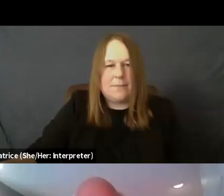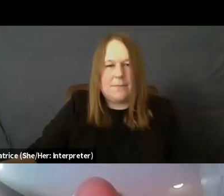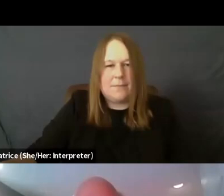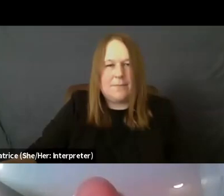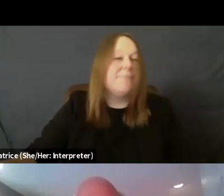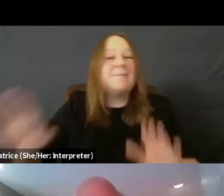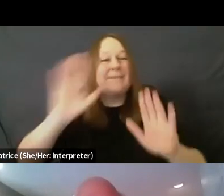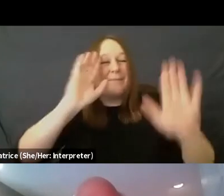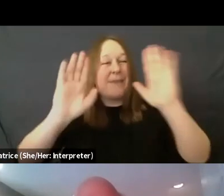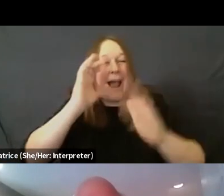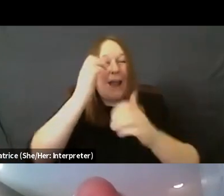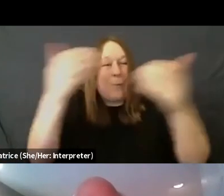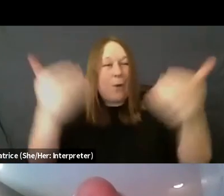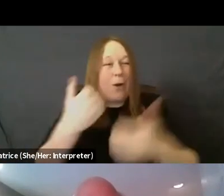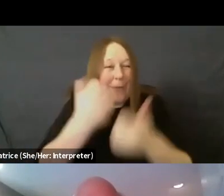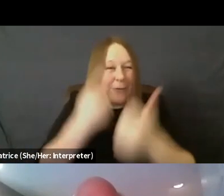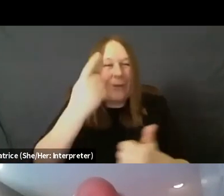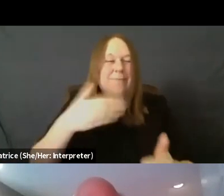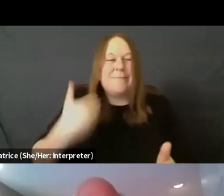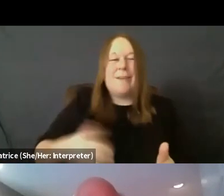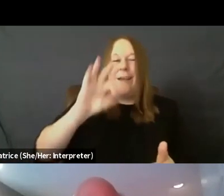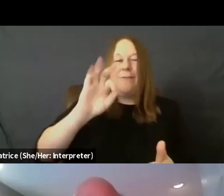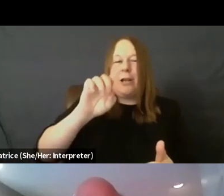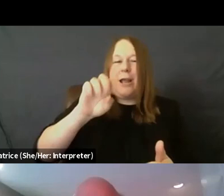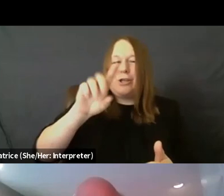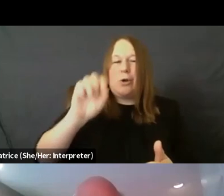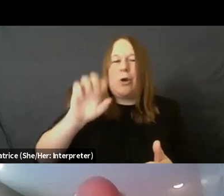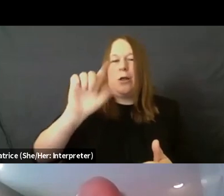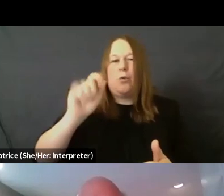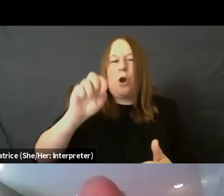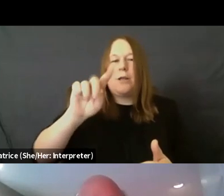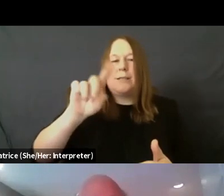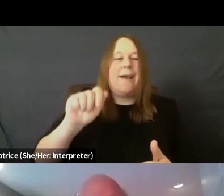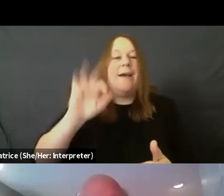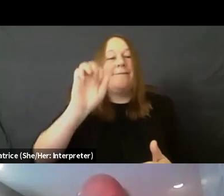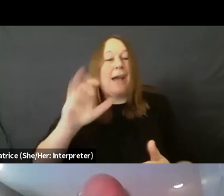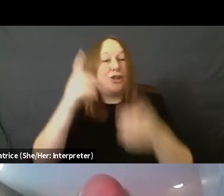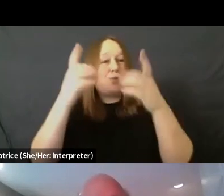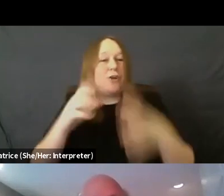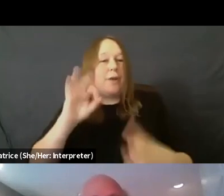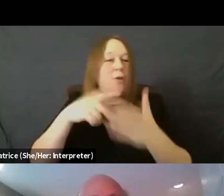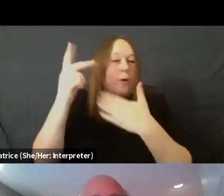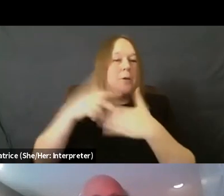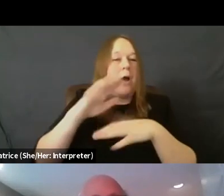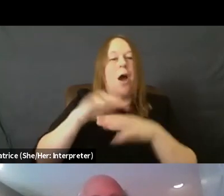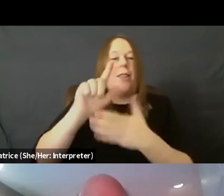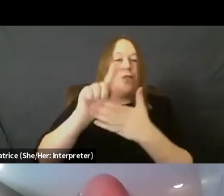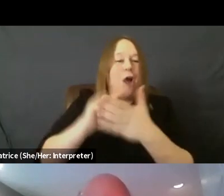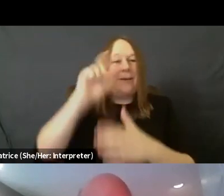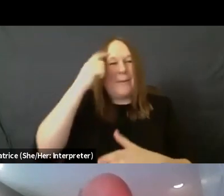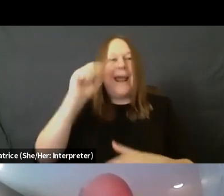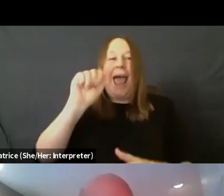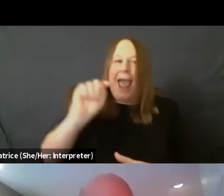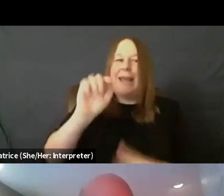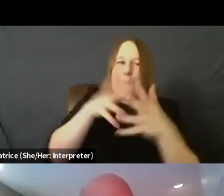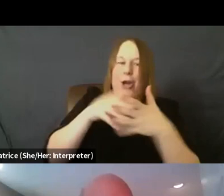Hi and welcome everyone. I'm Fernando LaGuarda, Faculty Director of the Program on Law and Government at American